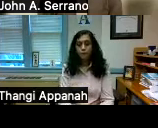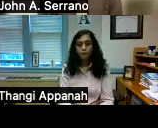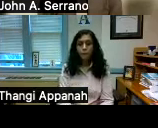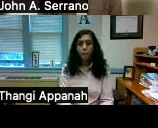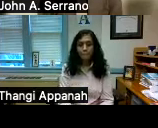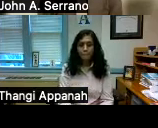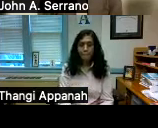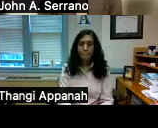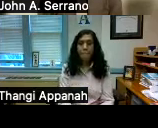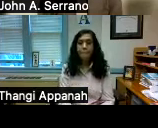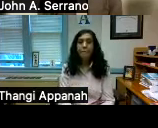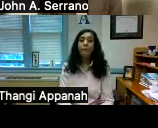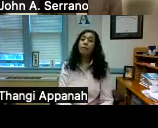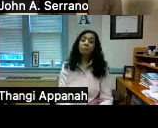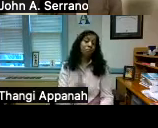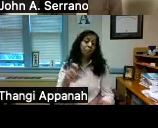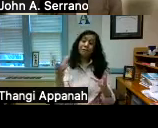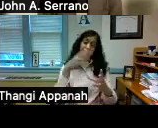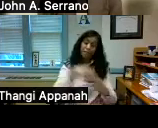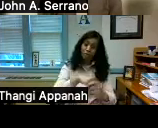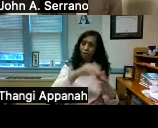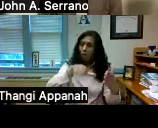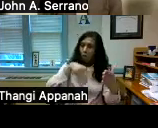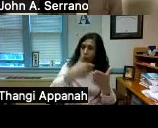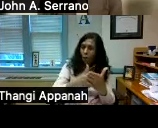to have data to follow.